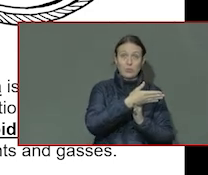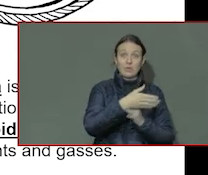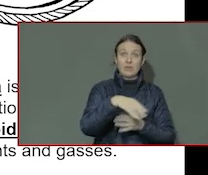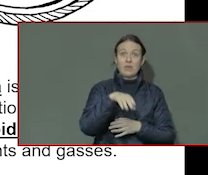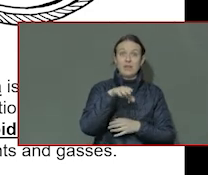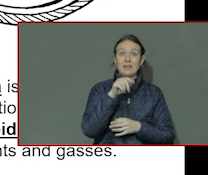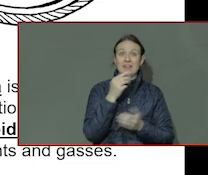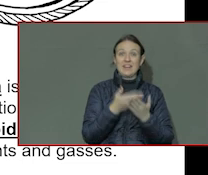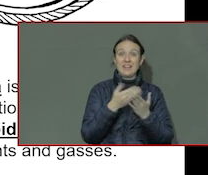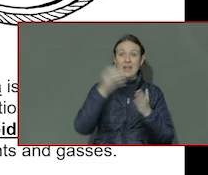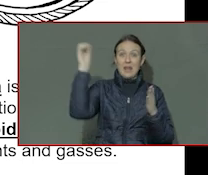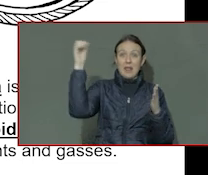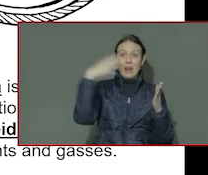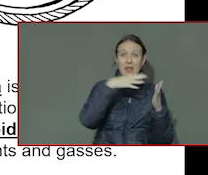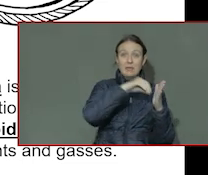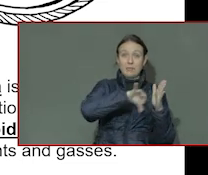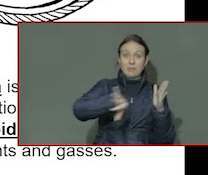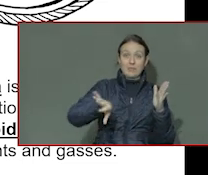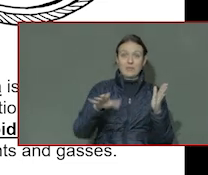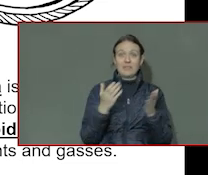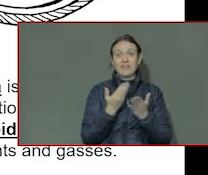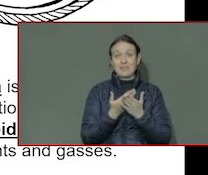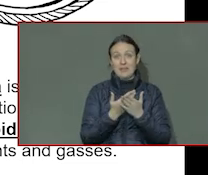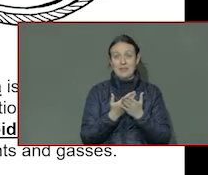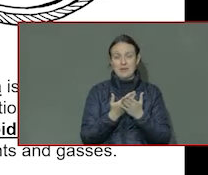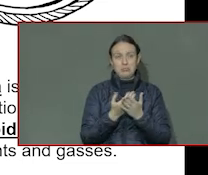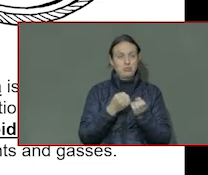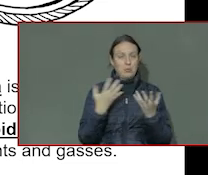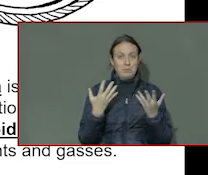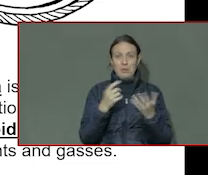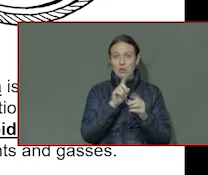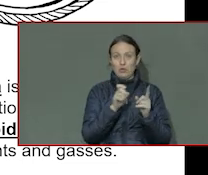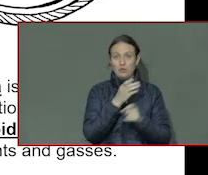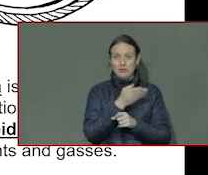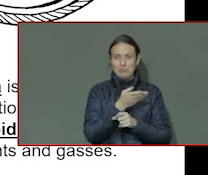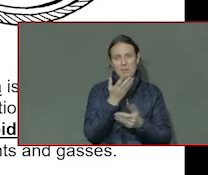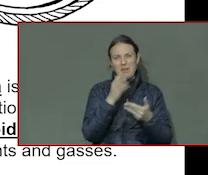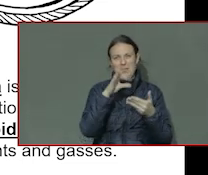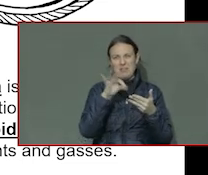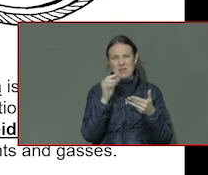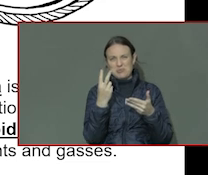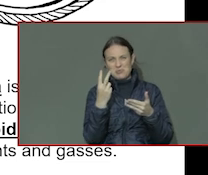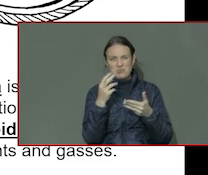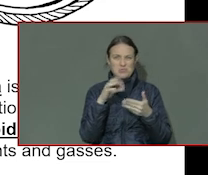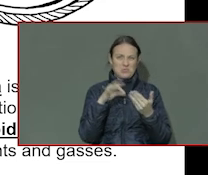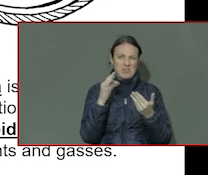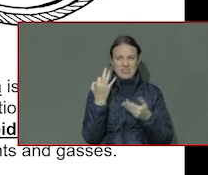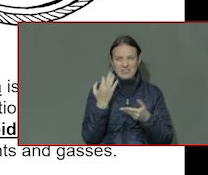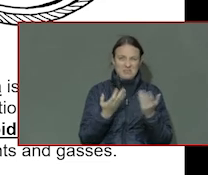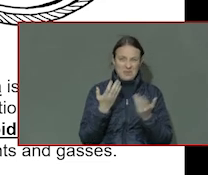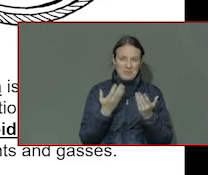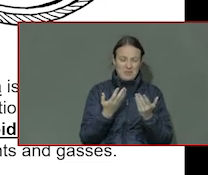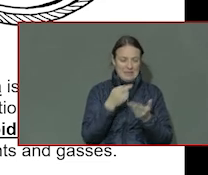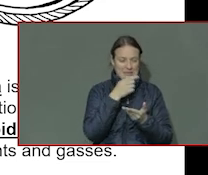to refract light. You see, this is explain kind of questions. That's the 0 or 2 kind of questions. We want to know how it looks